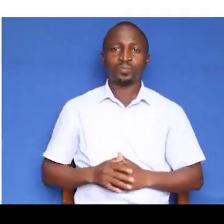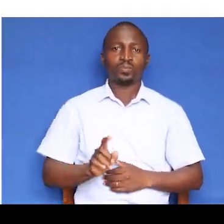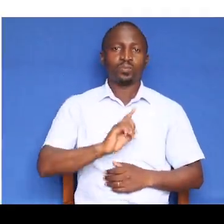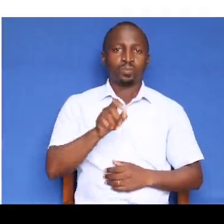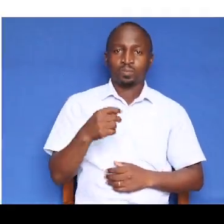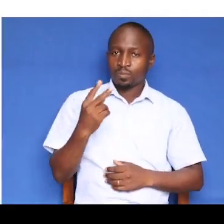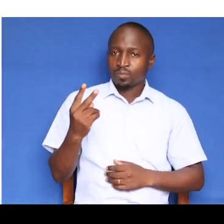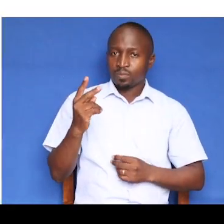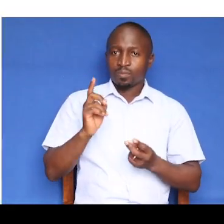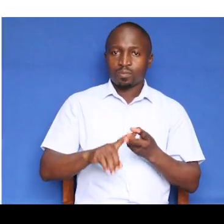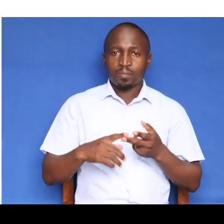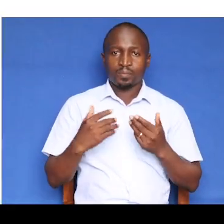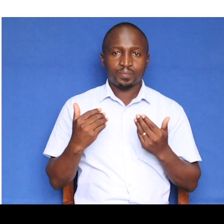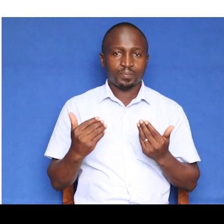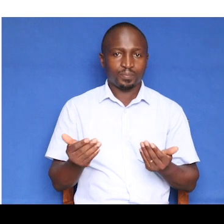Question number 2